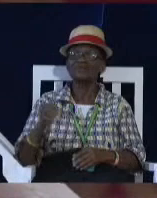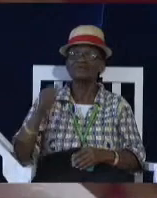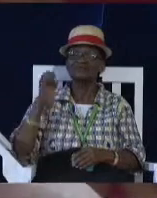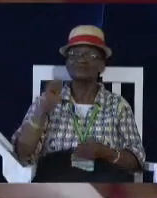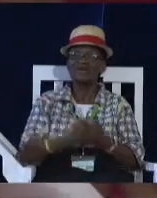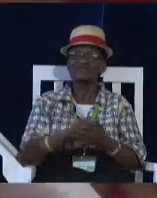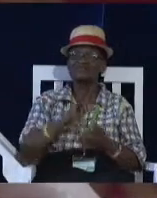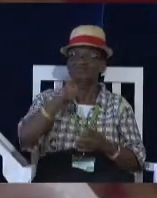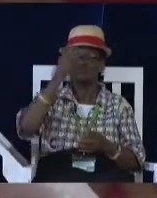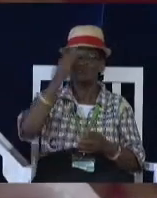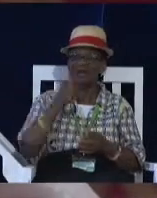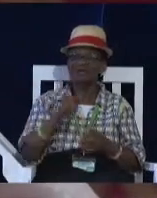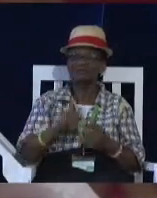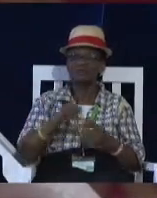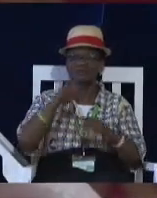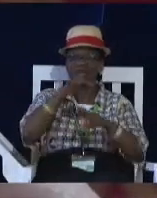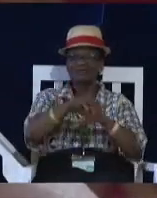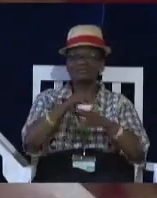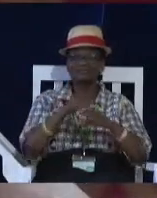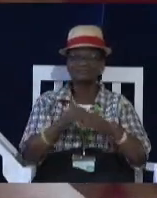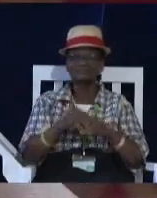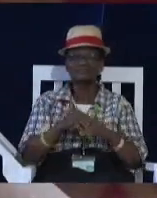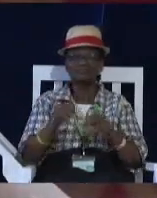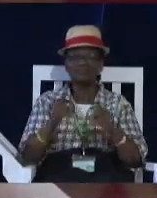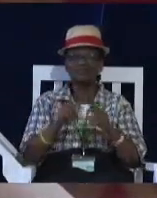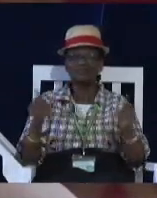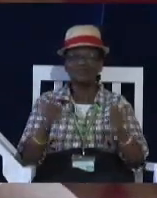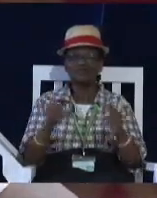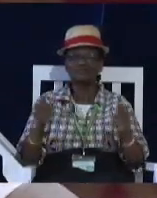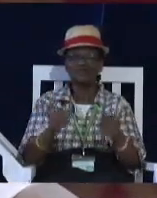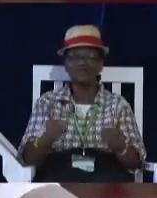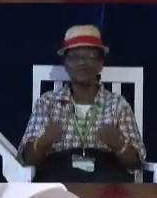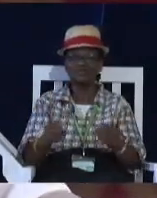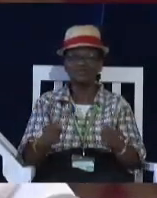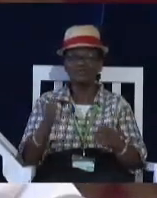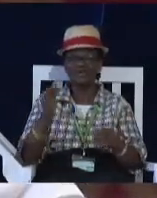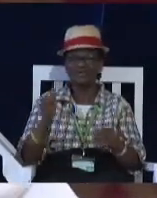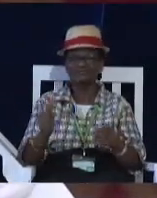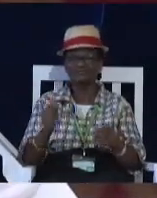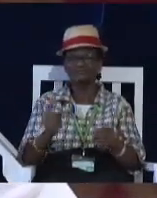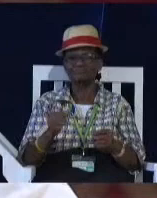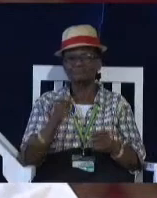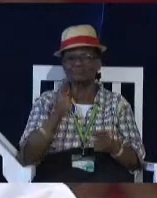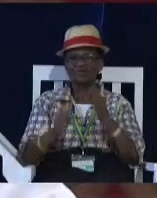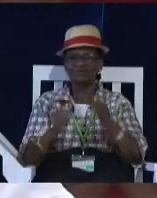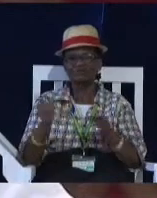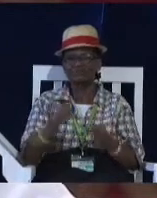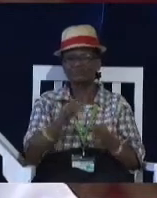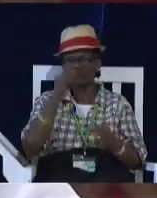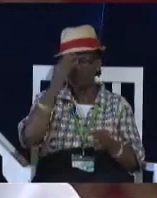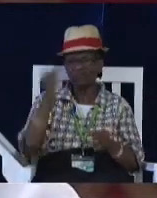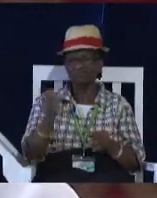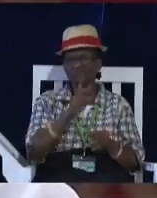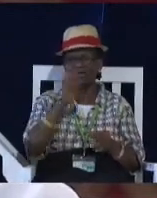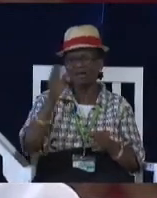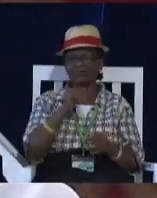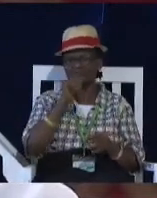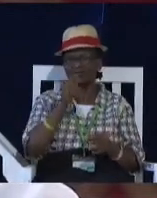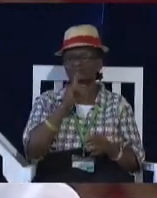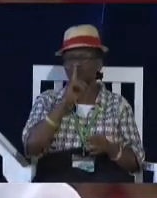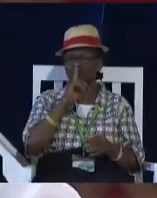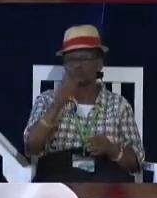That's why tonight, very, very quickly, if you know that you are not sure of your